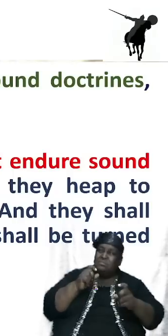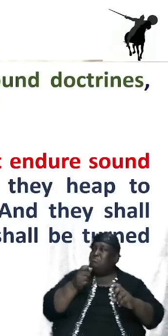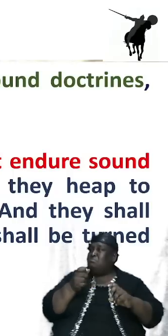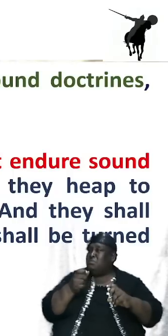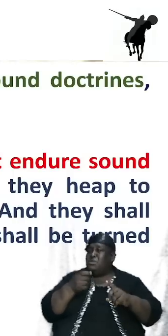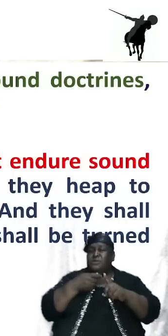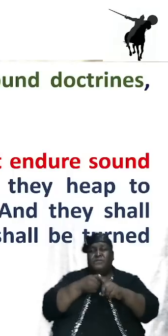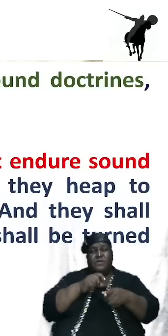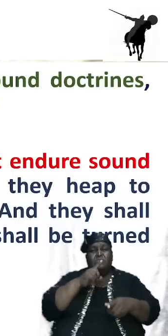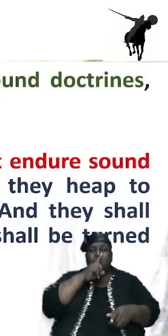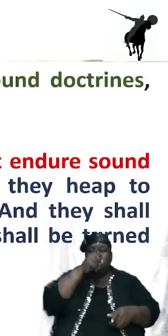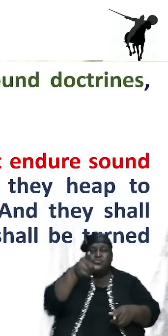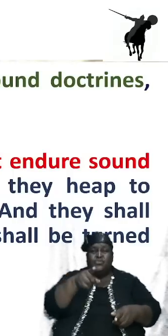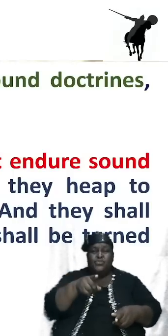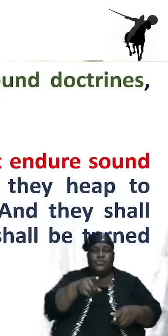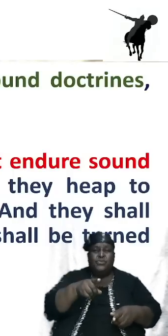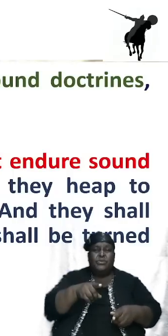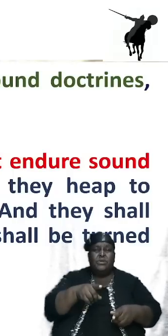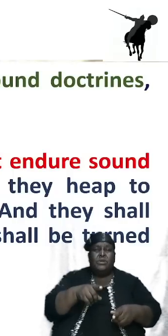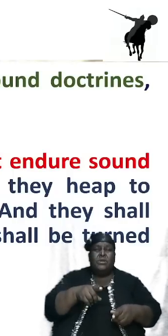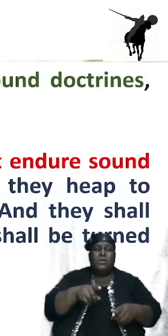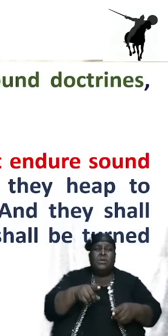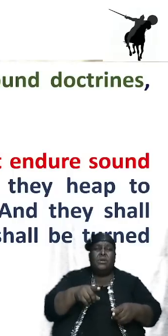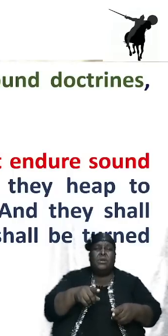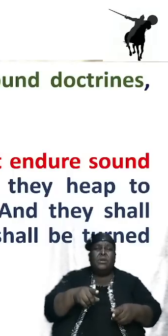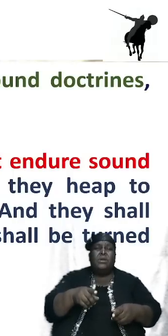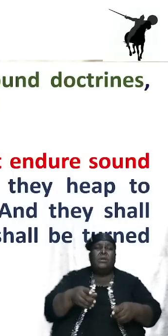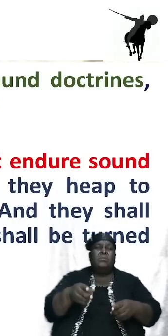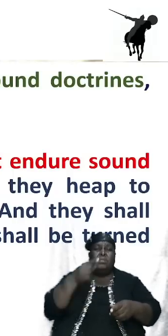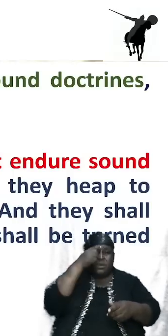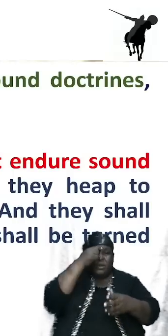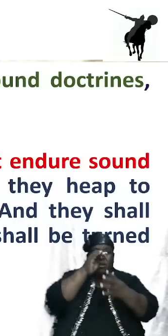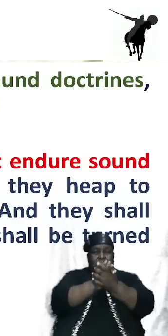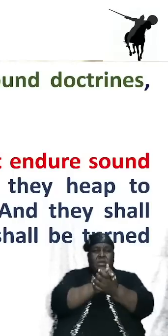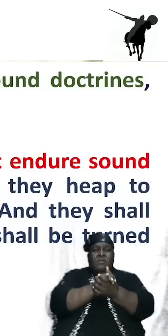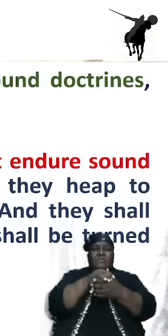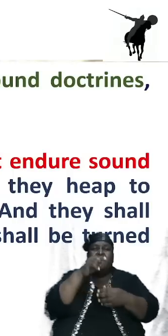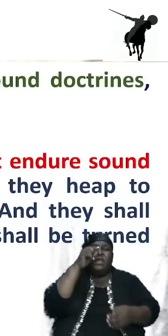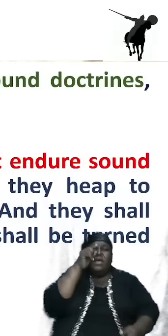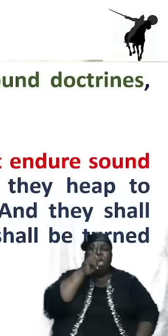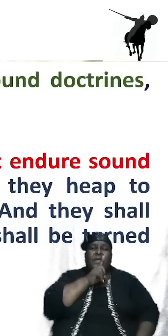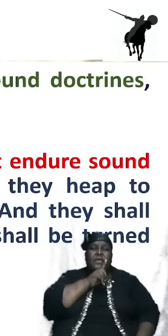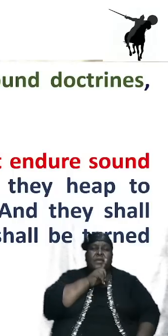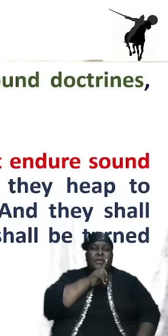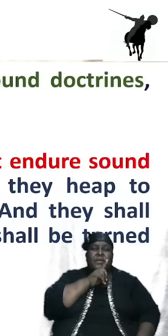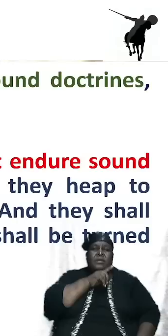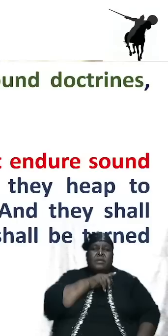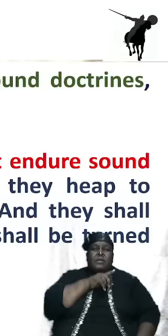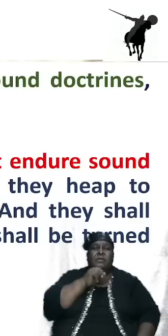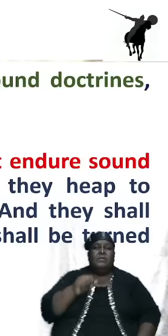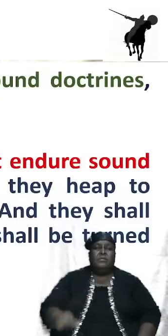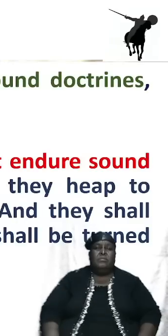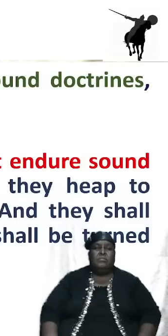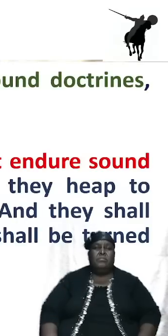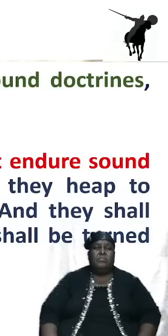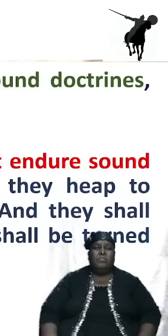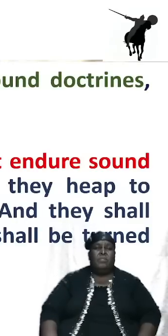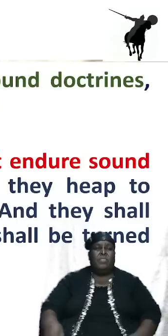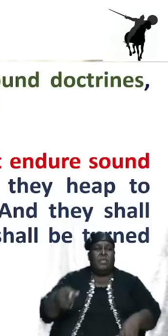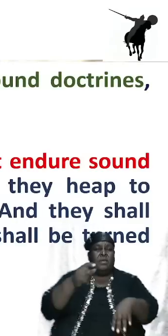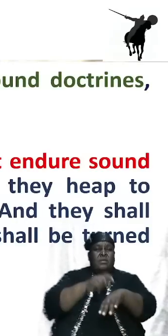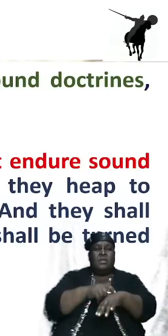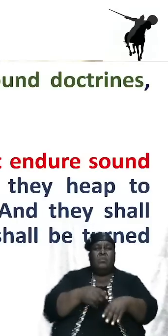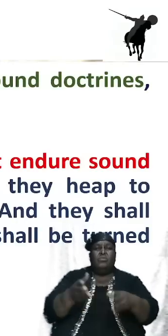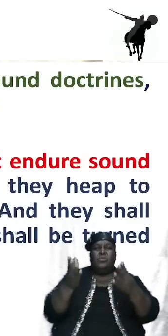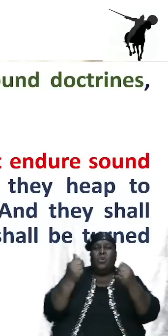fables. If you look at that particular verse in the NIV, it reads like this. It says, for the time